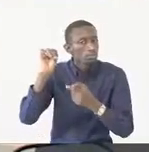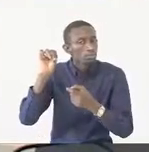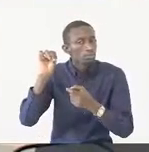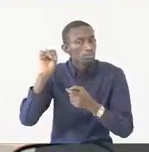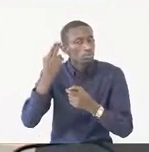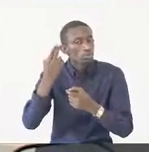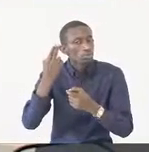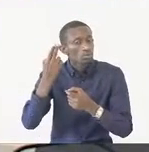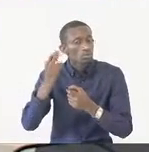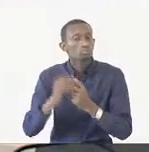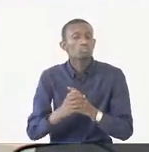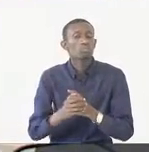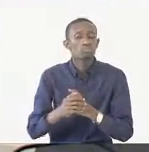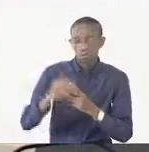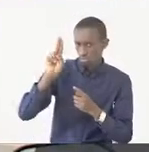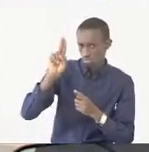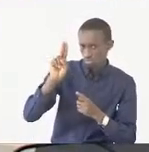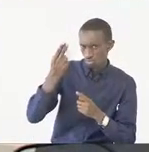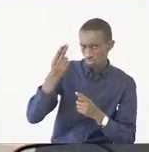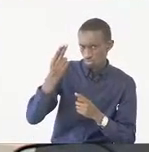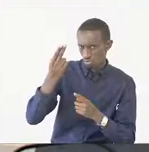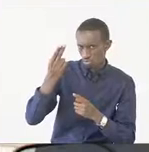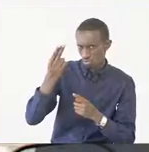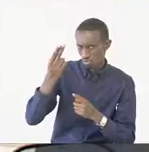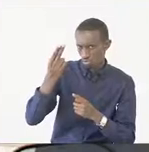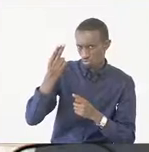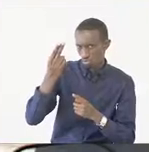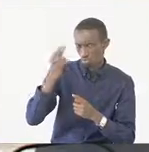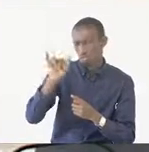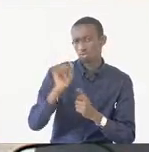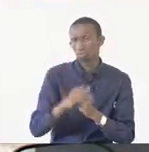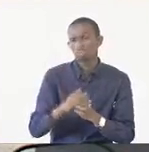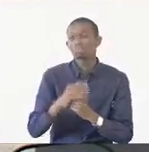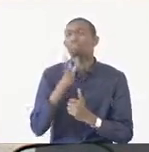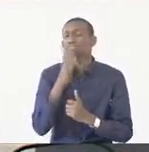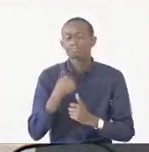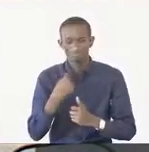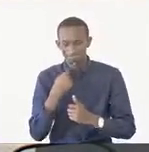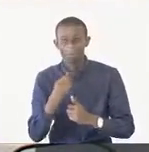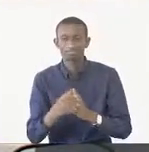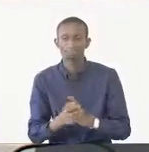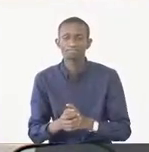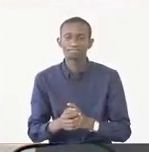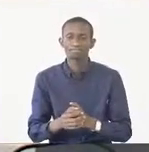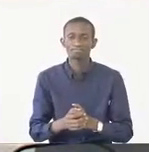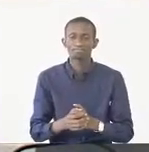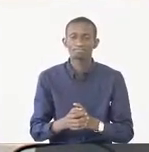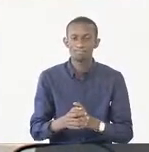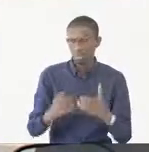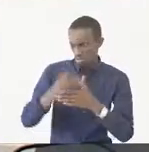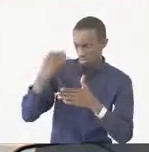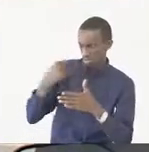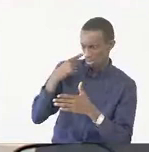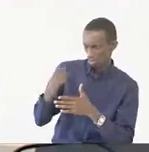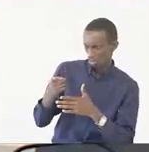M2, U2y. Now let me tell you, students. Did you see that the